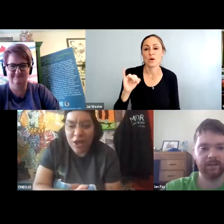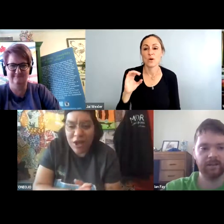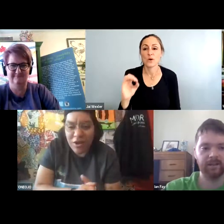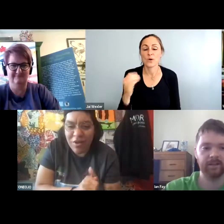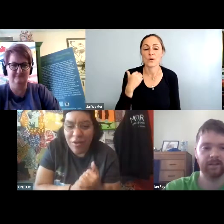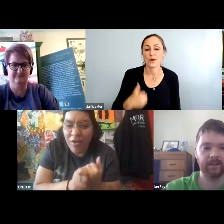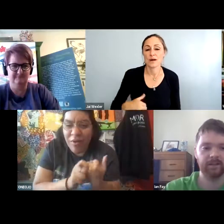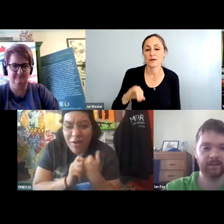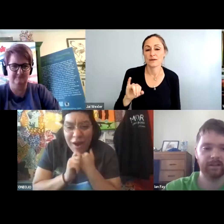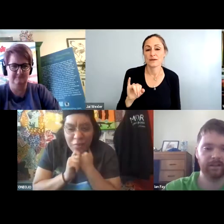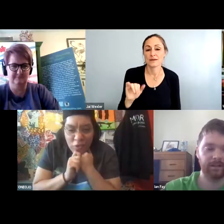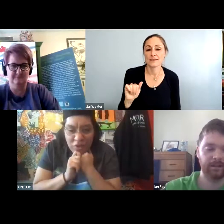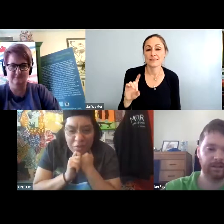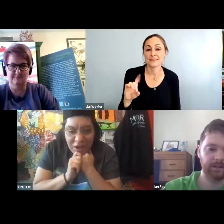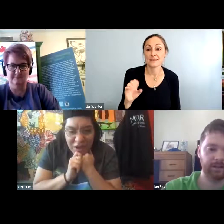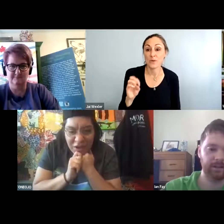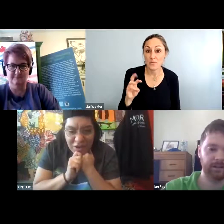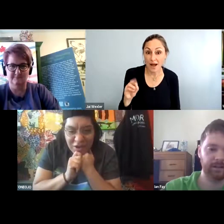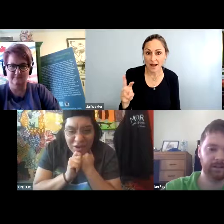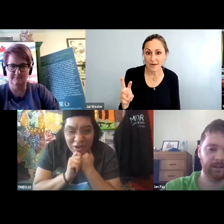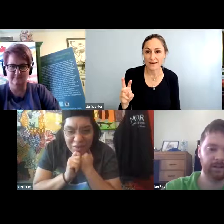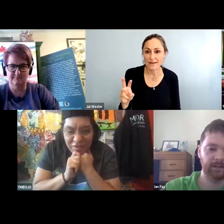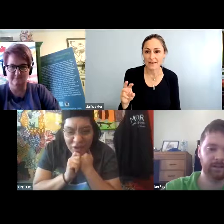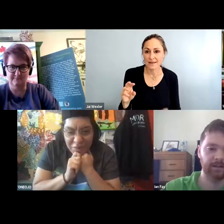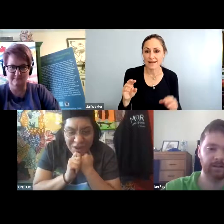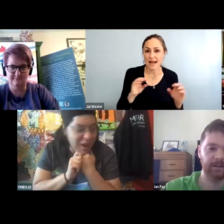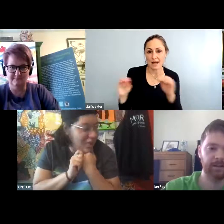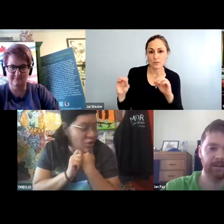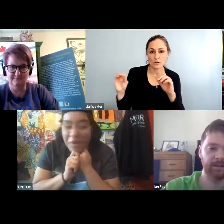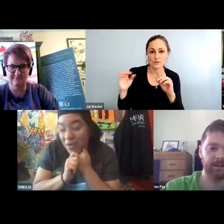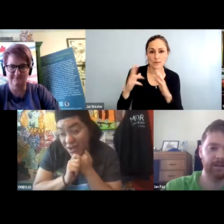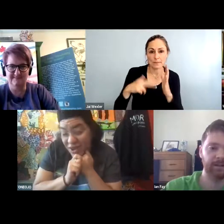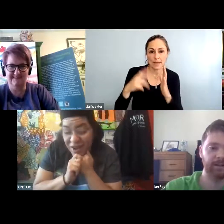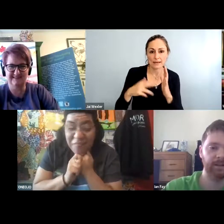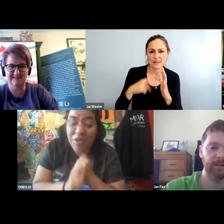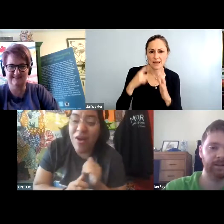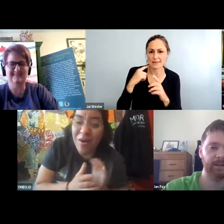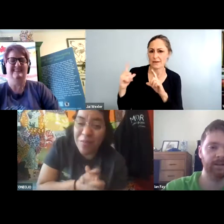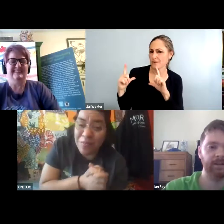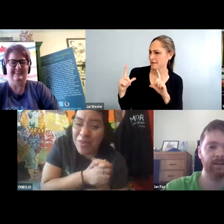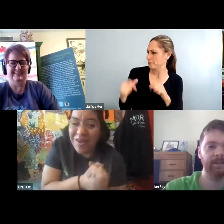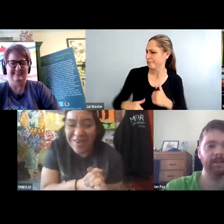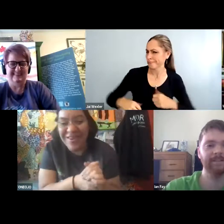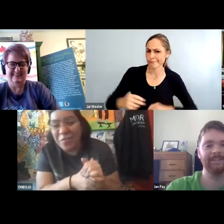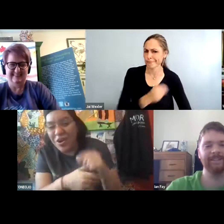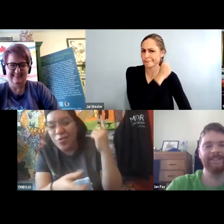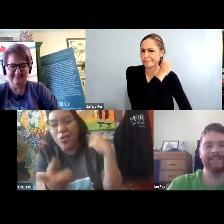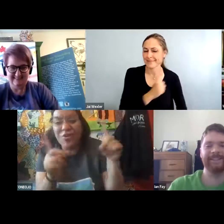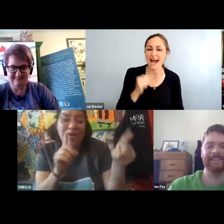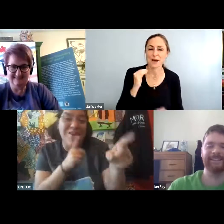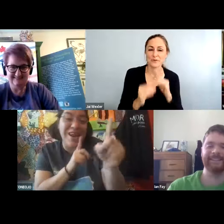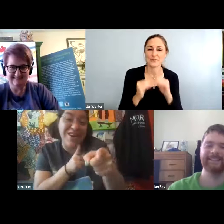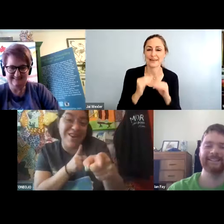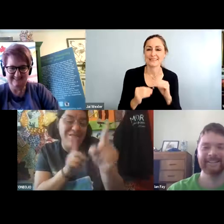I'm Jade. Wow, I moved a painting because I thought it'd be in frame. It is not, so I might fix that. but it's